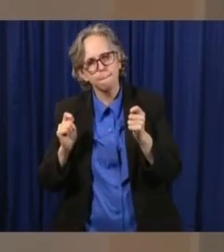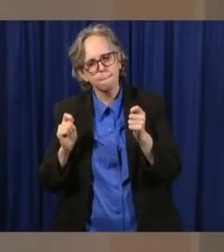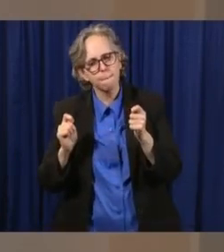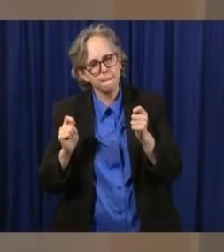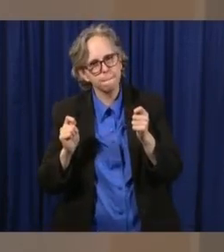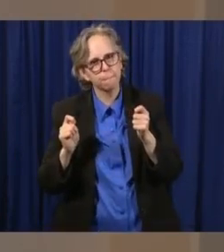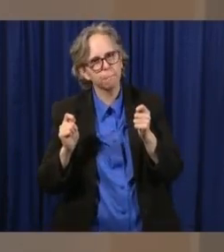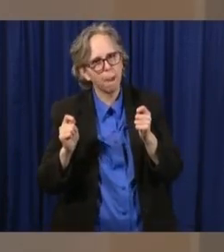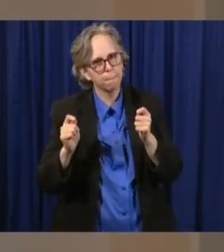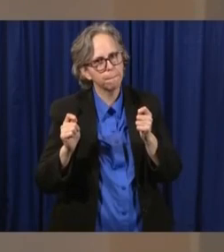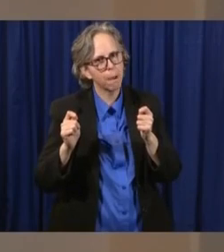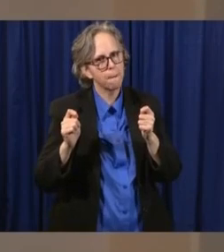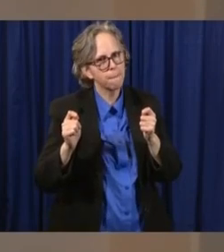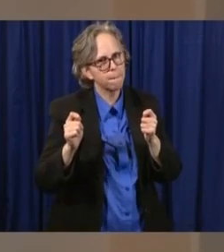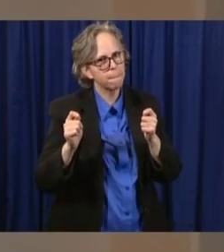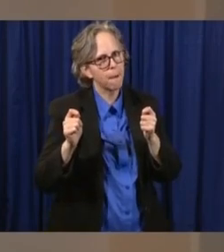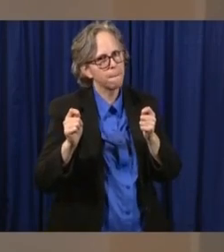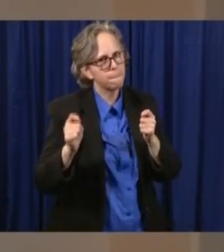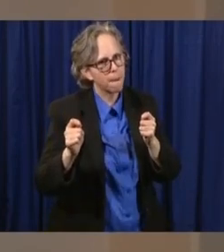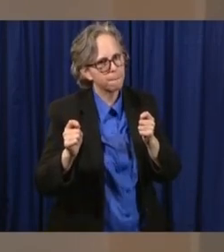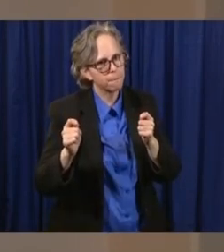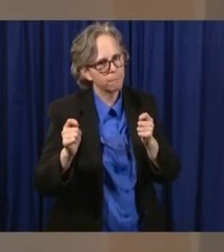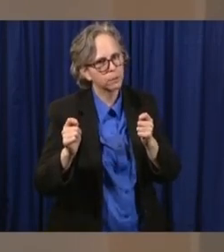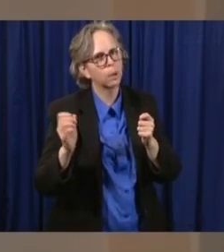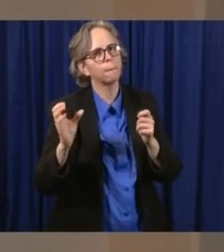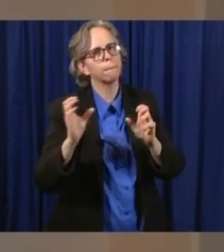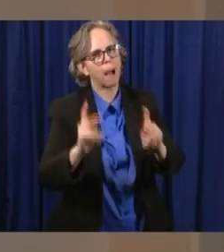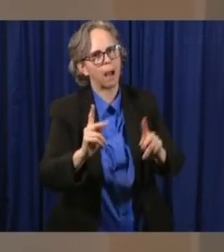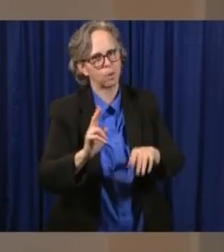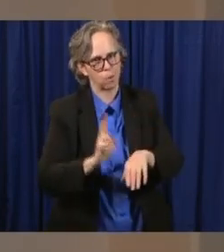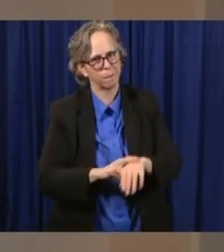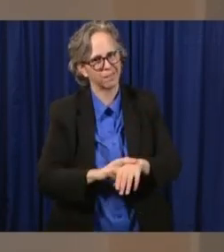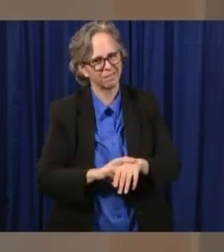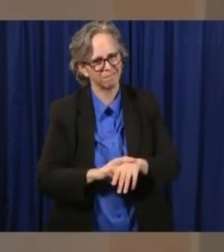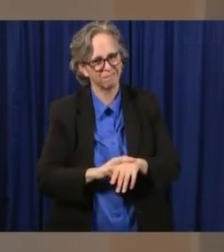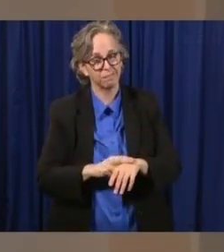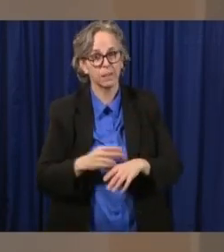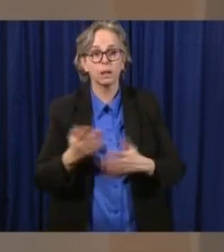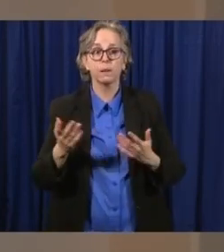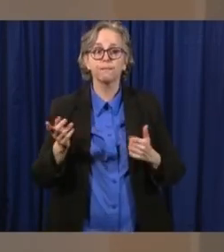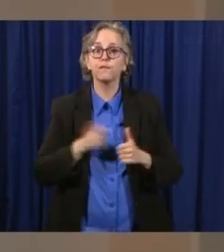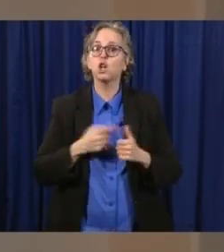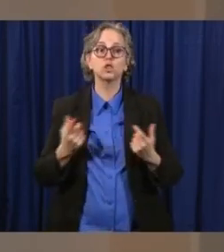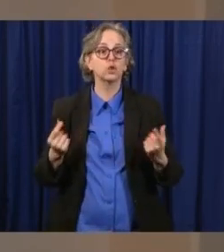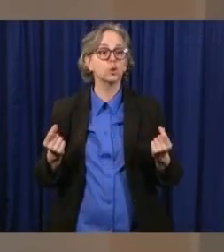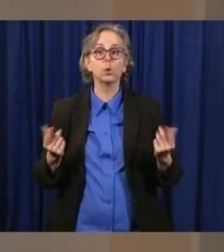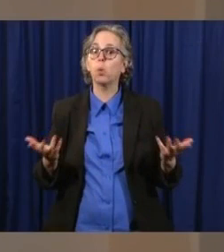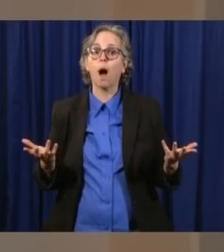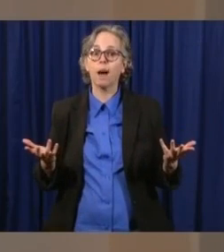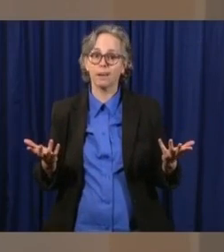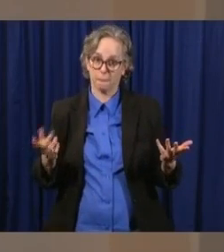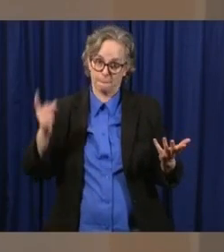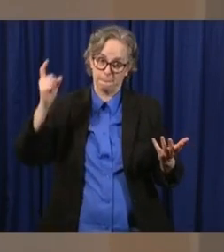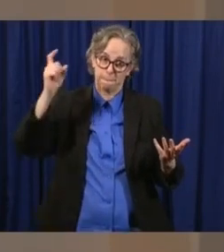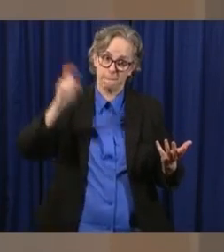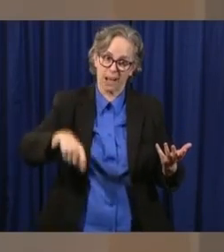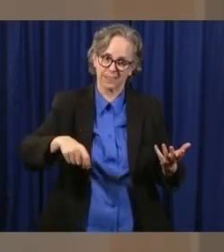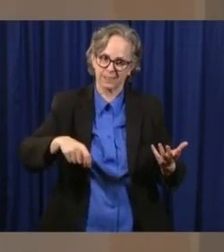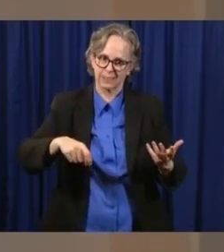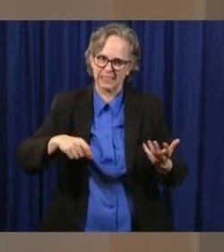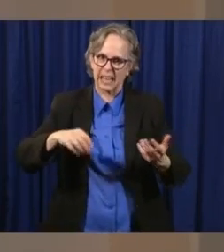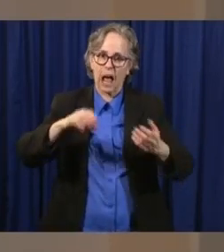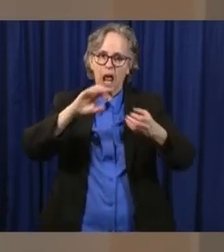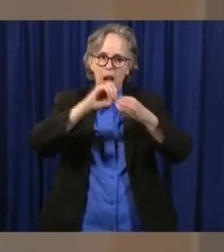Dr. Fauci continued that the first condition is a steep drop in the number of cases, which we haven't seen yet in the actual number